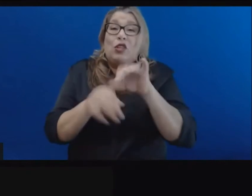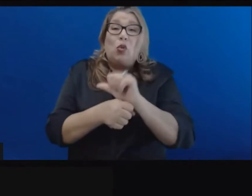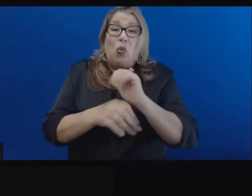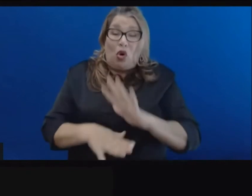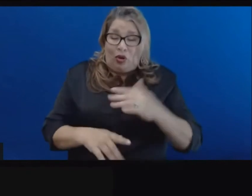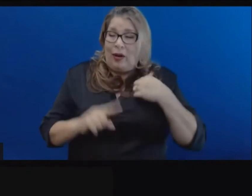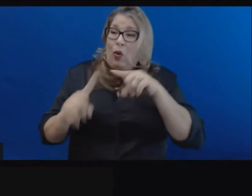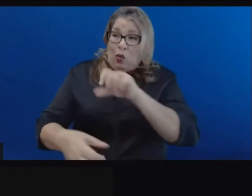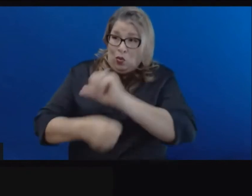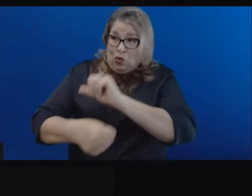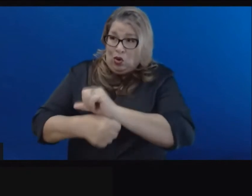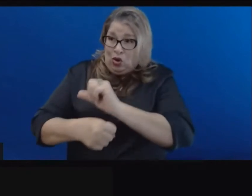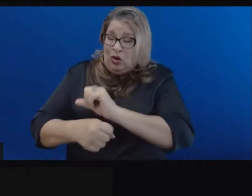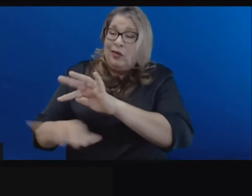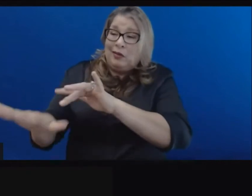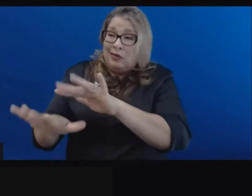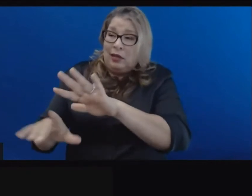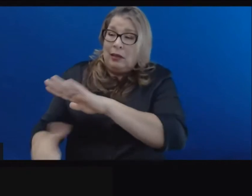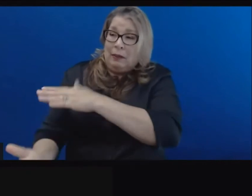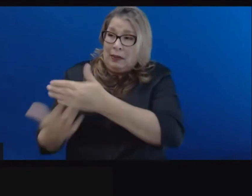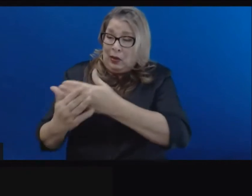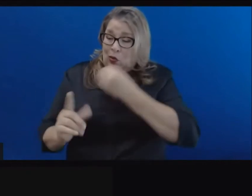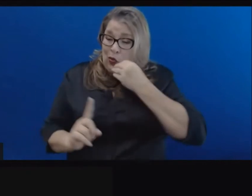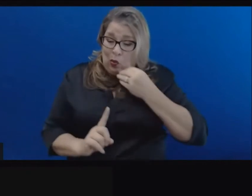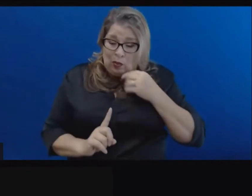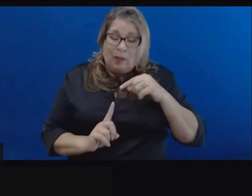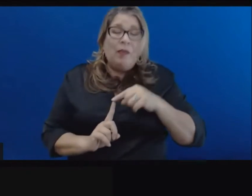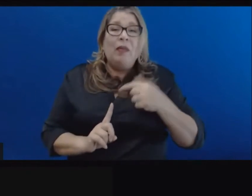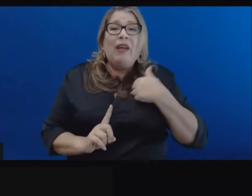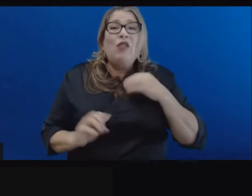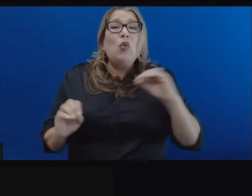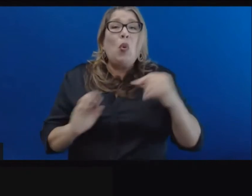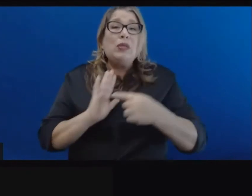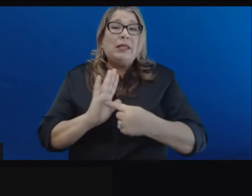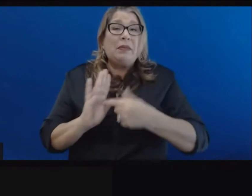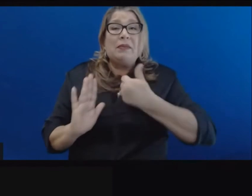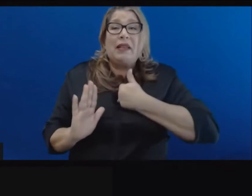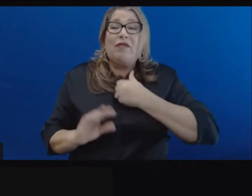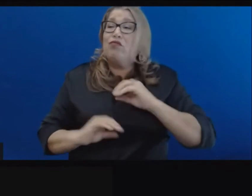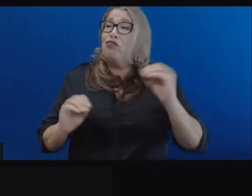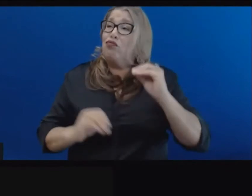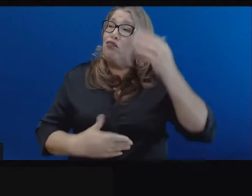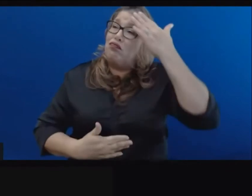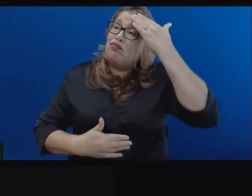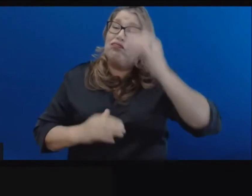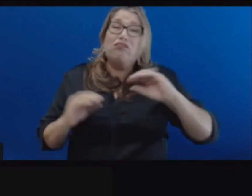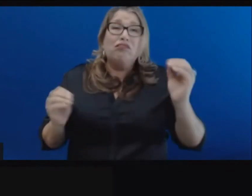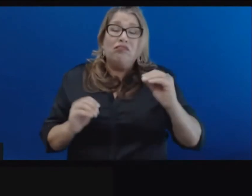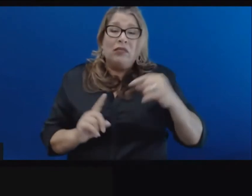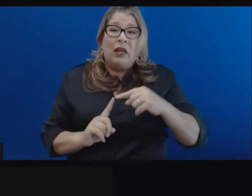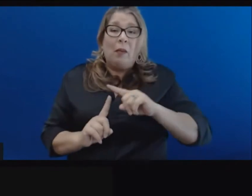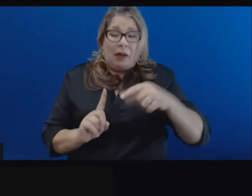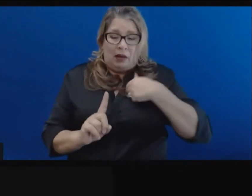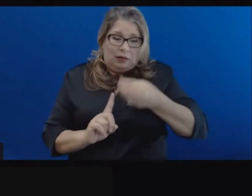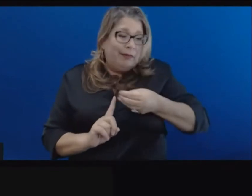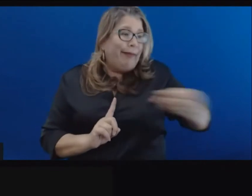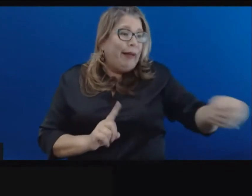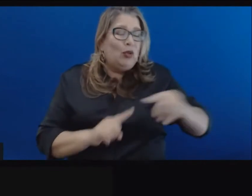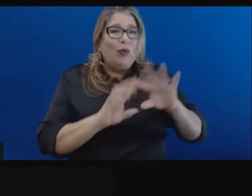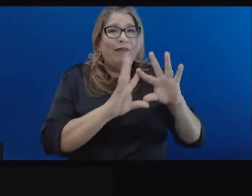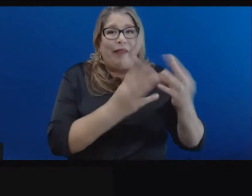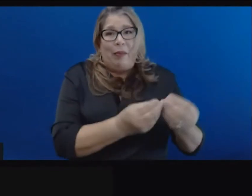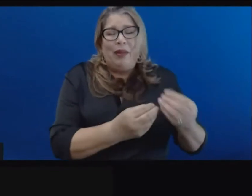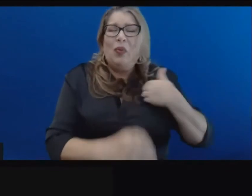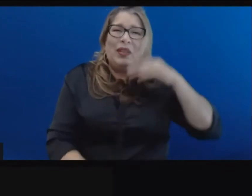a high-risk family member infected. So the same rules that help protect you in your workplace can also protect